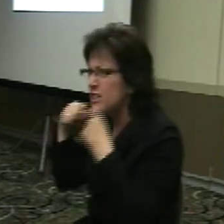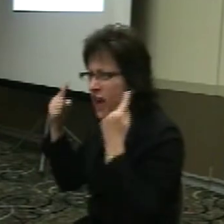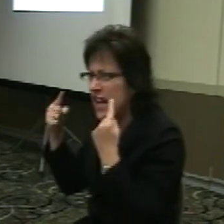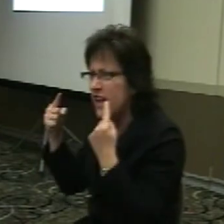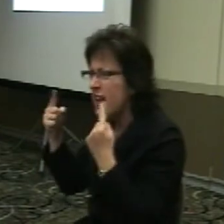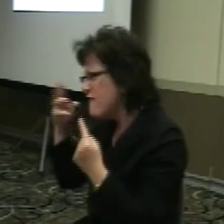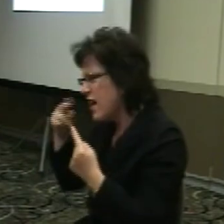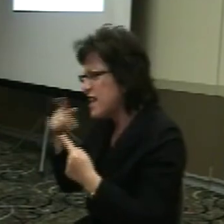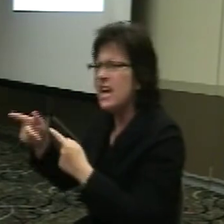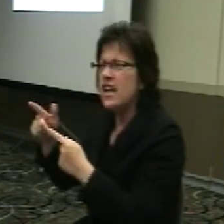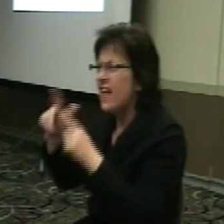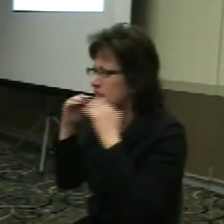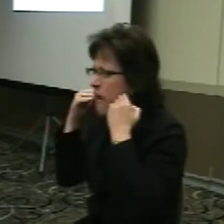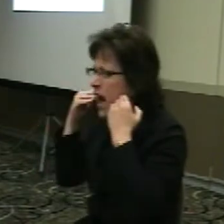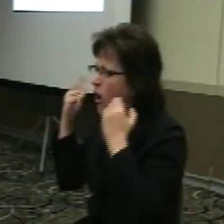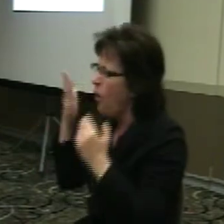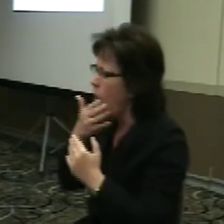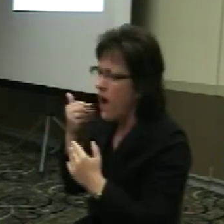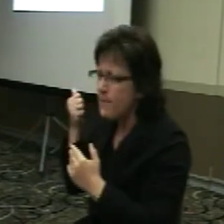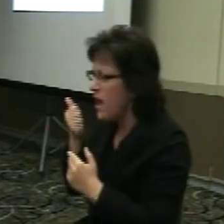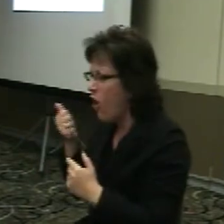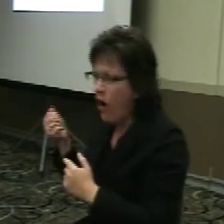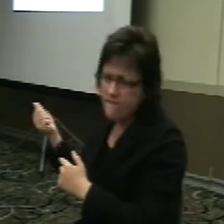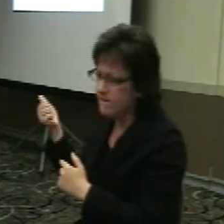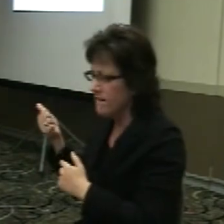smile off your face. Okay. Now,